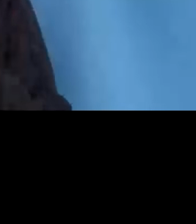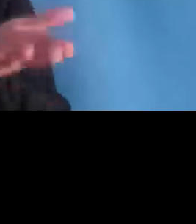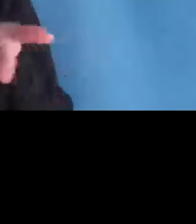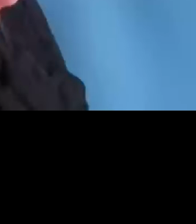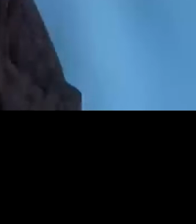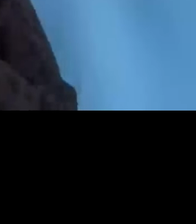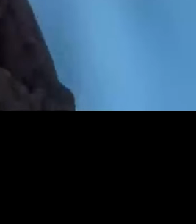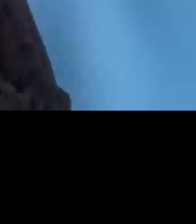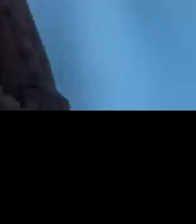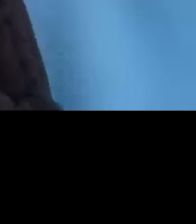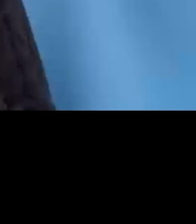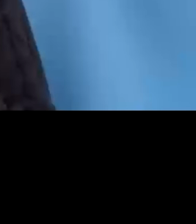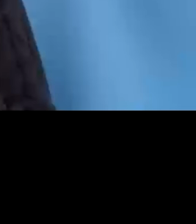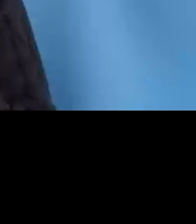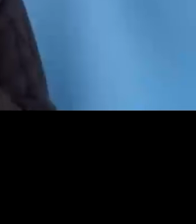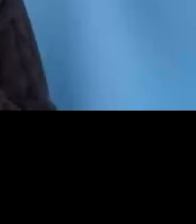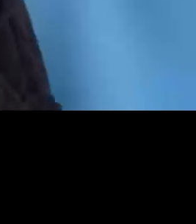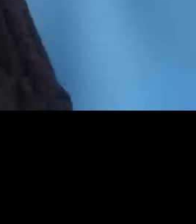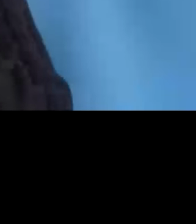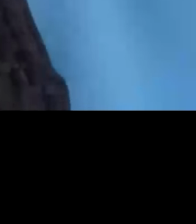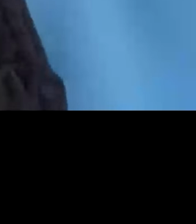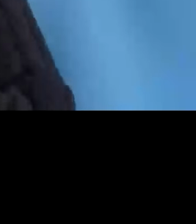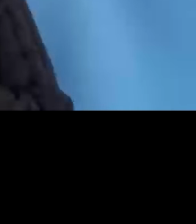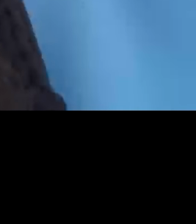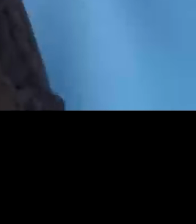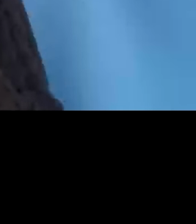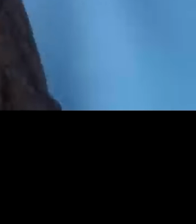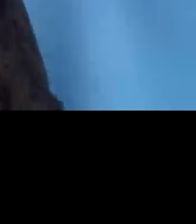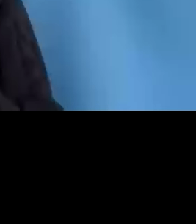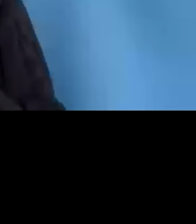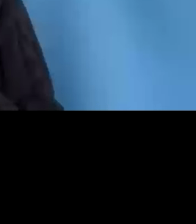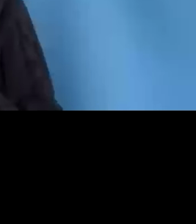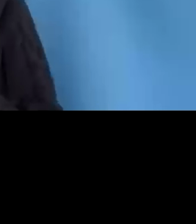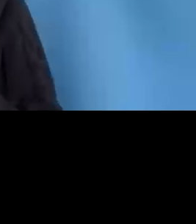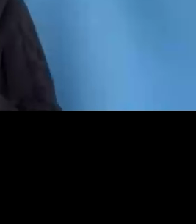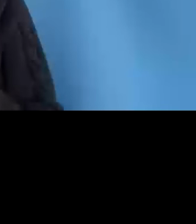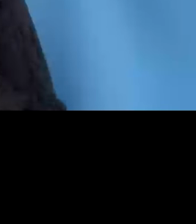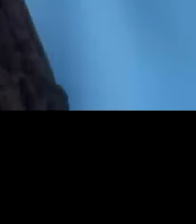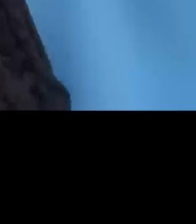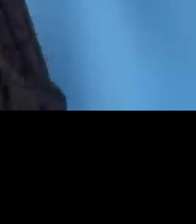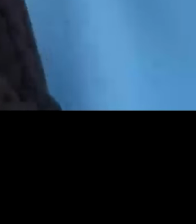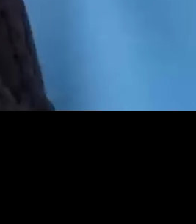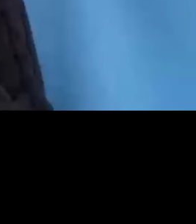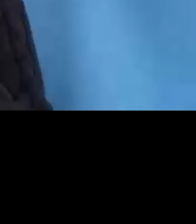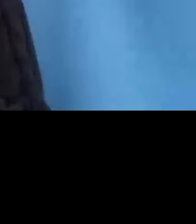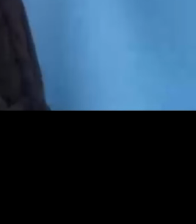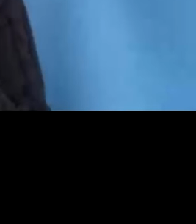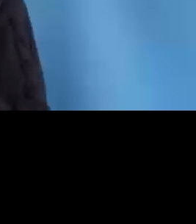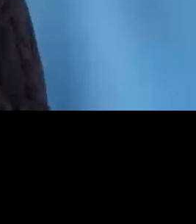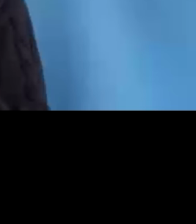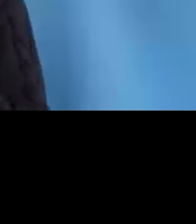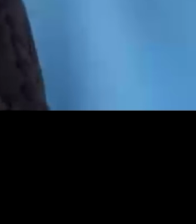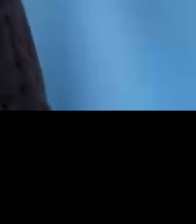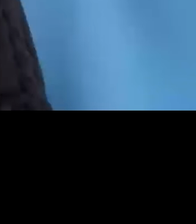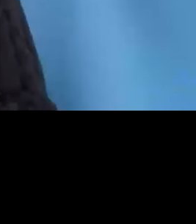than 82,000 followers on LinkedIn. Over the past decade, he's lived and worked across Uganda, South